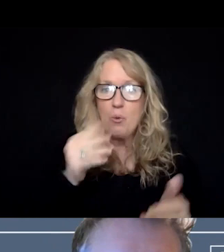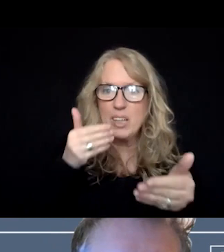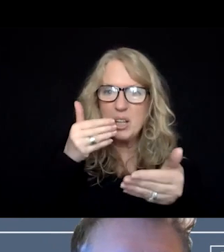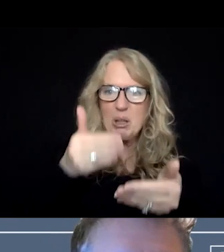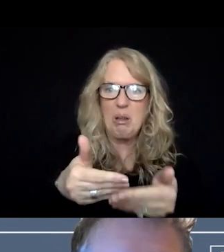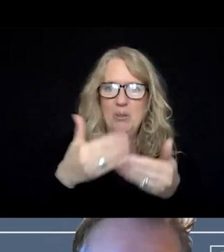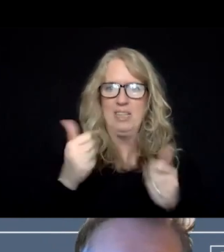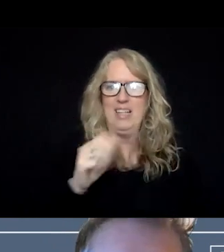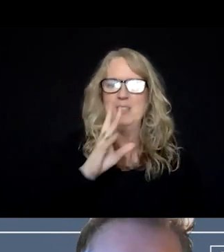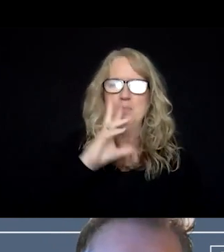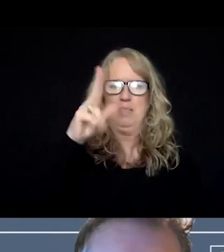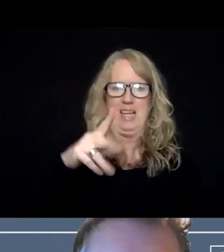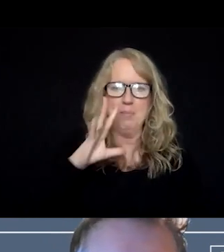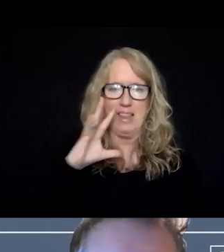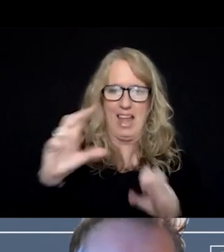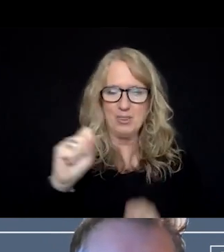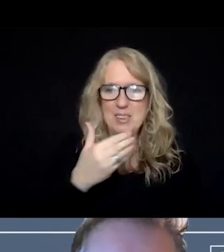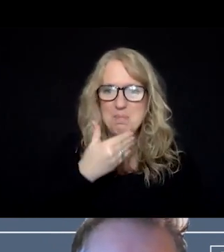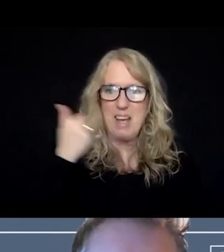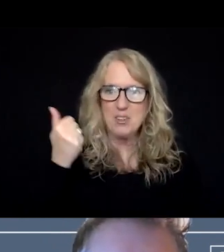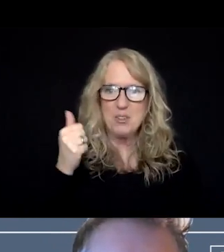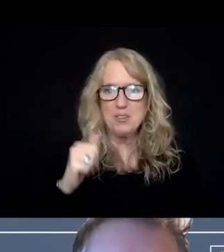this and speak up very loudly. Is this better?